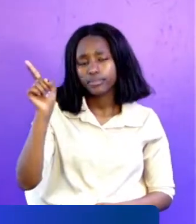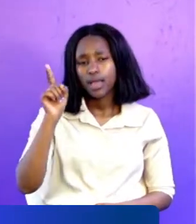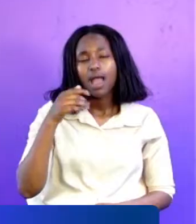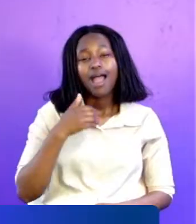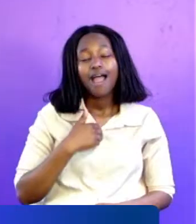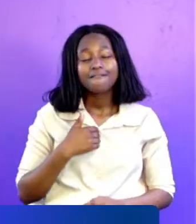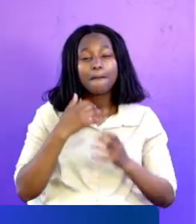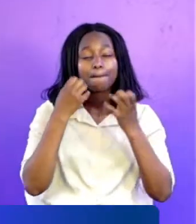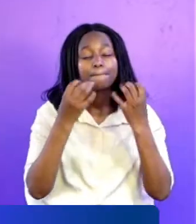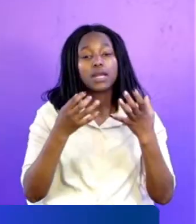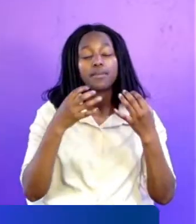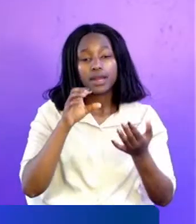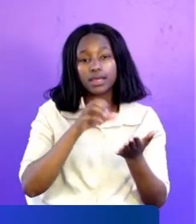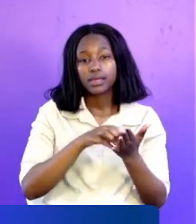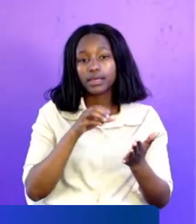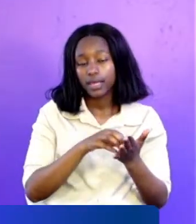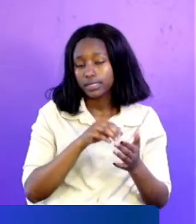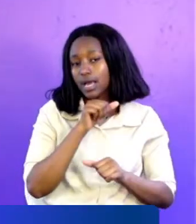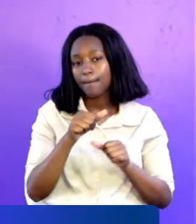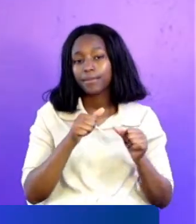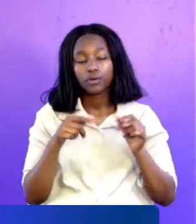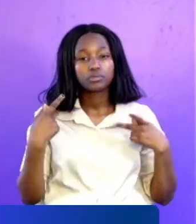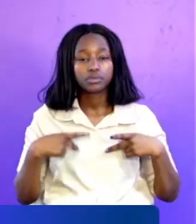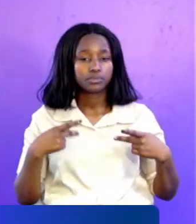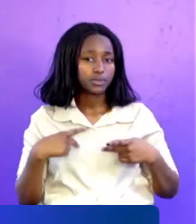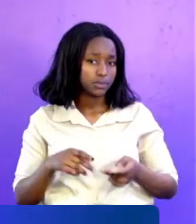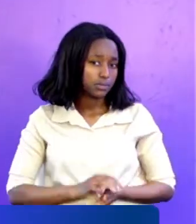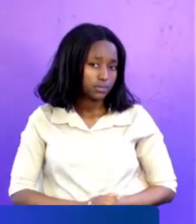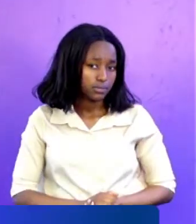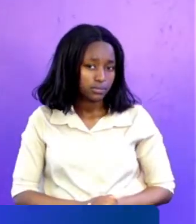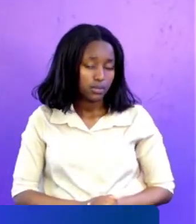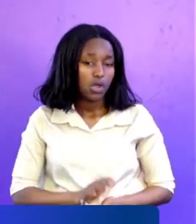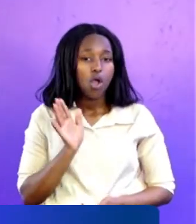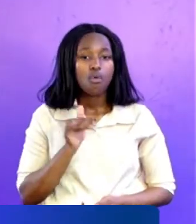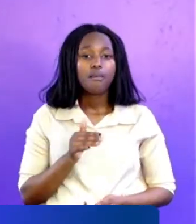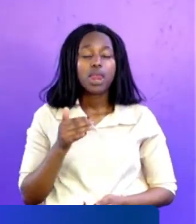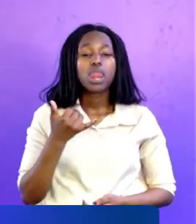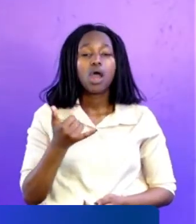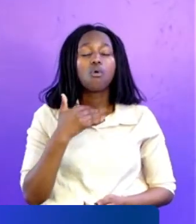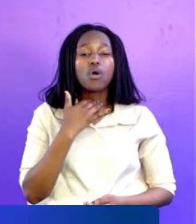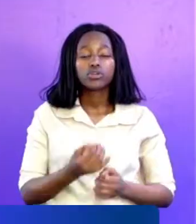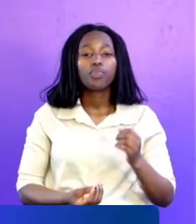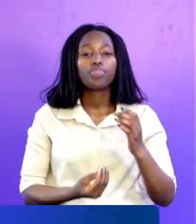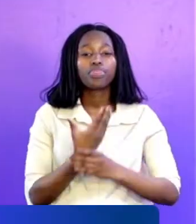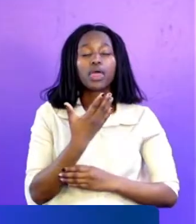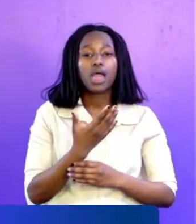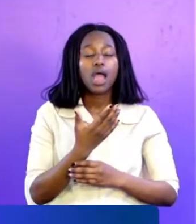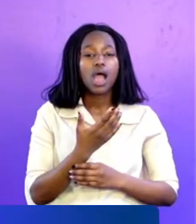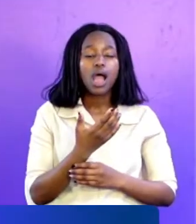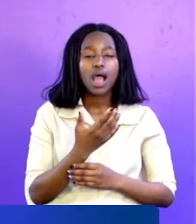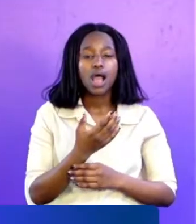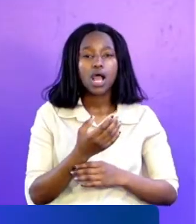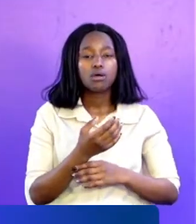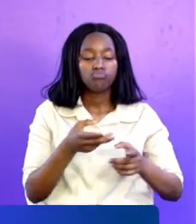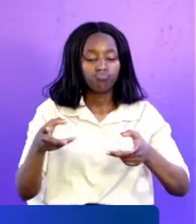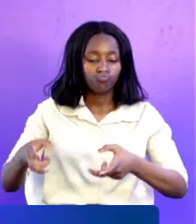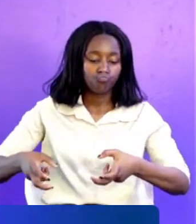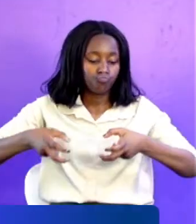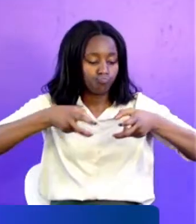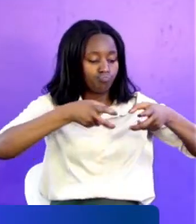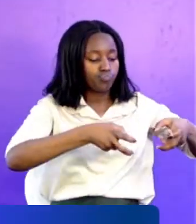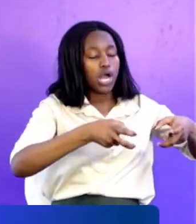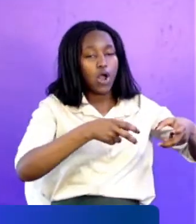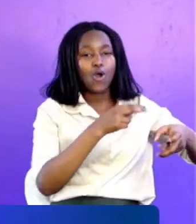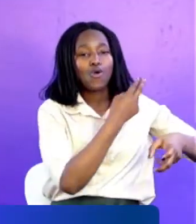cases are perverse there. We've been set up now a container pharmacy to supply these people